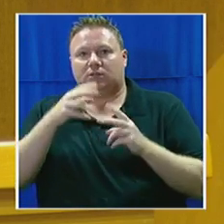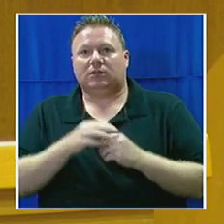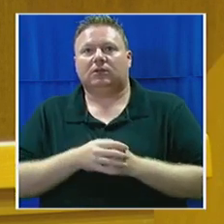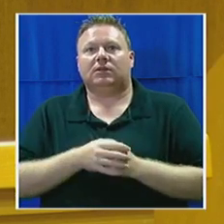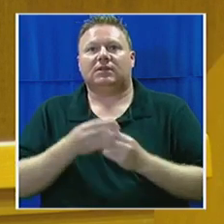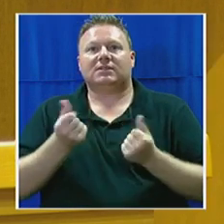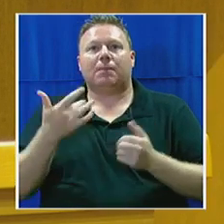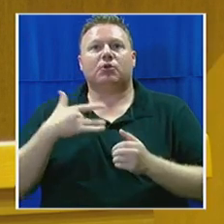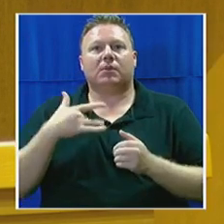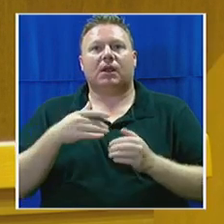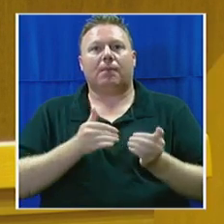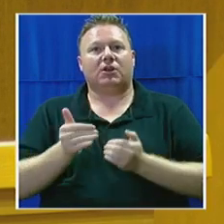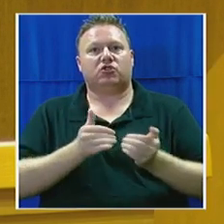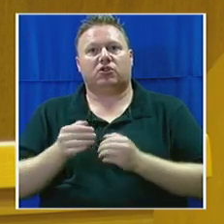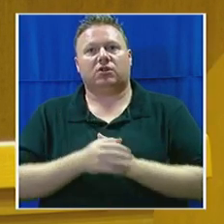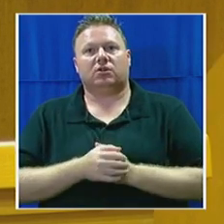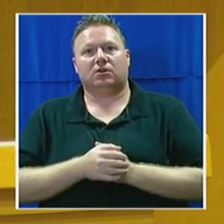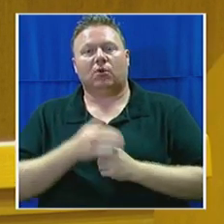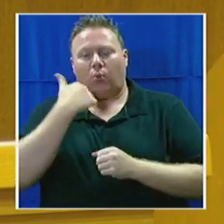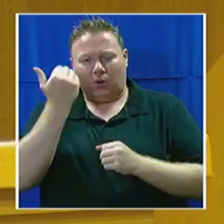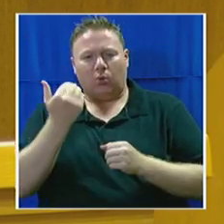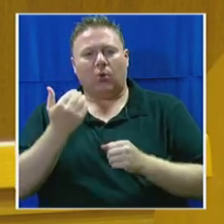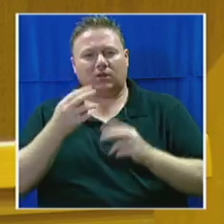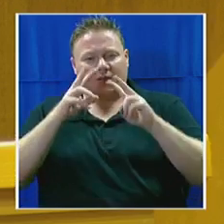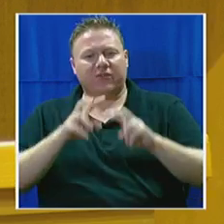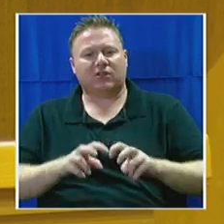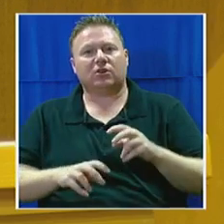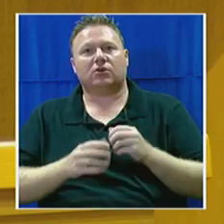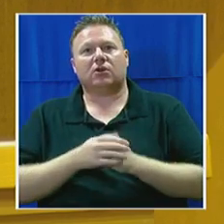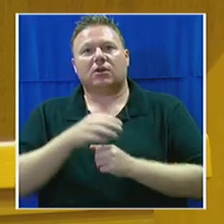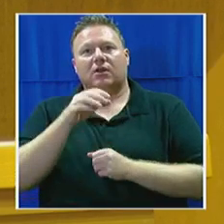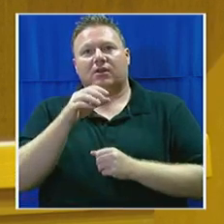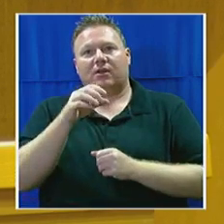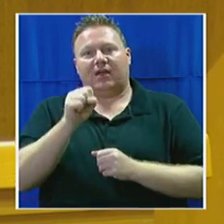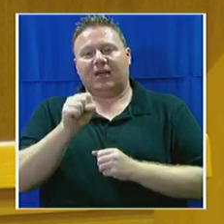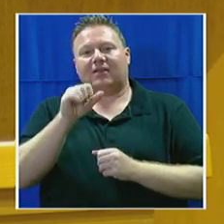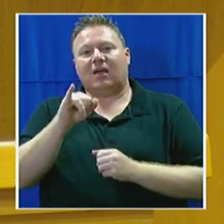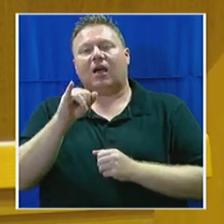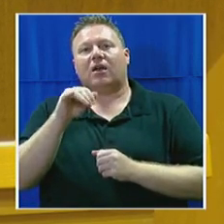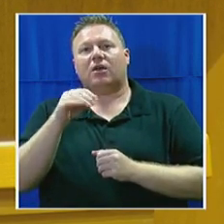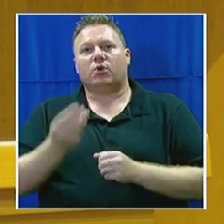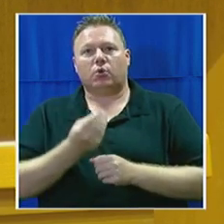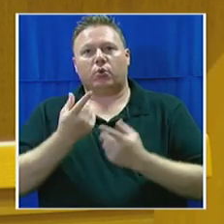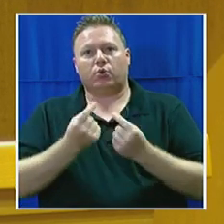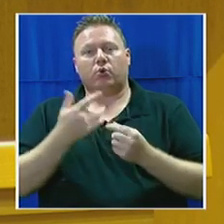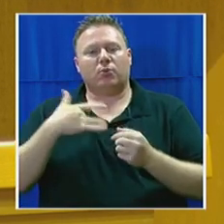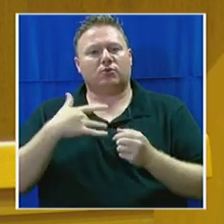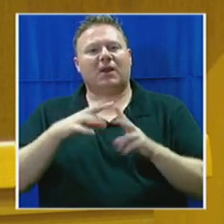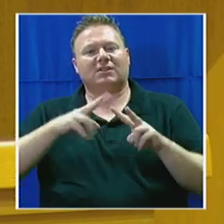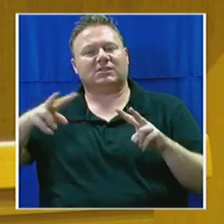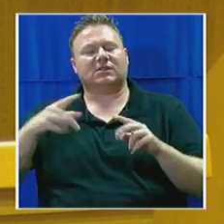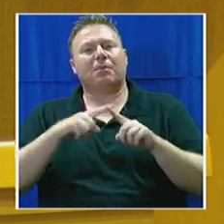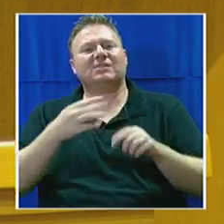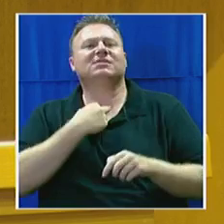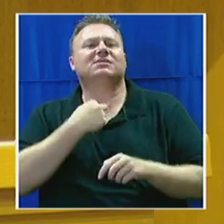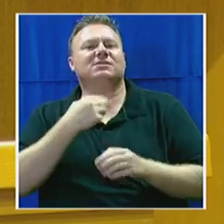administration. We fully support the investigation which is done by SIUs in different municipalities, but the unfortunate situation is